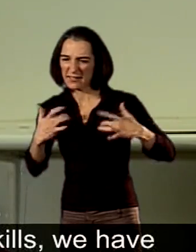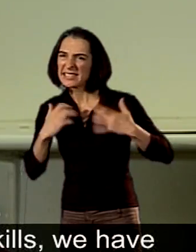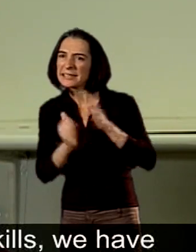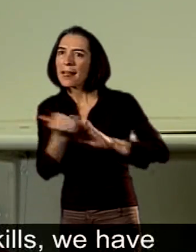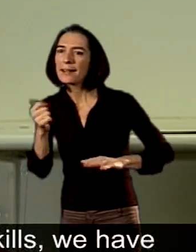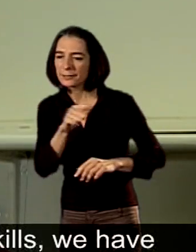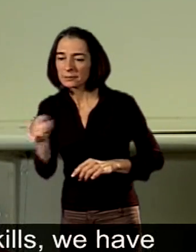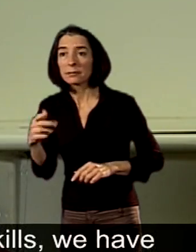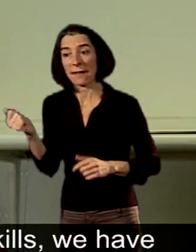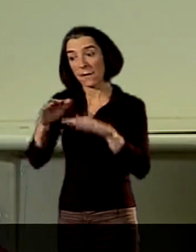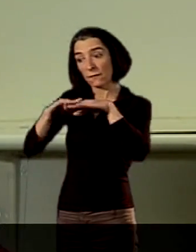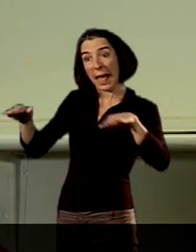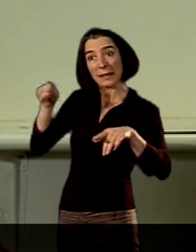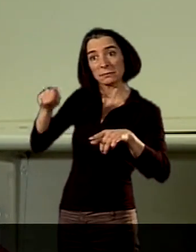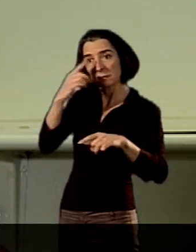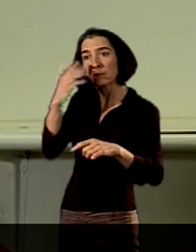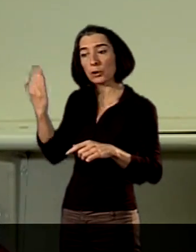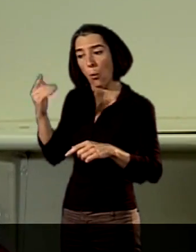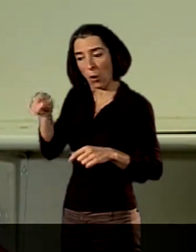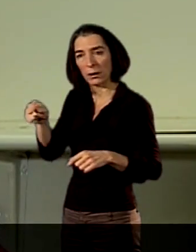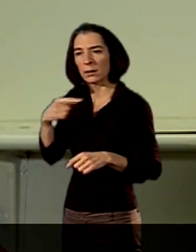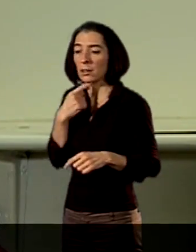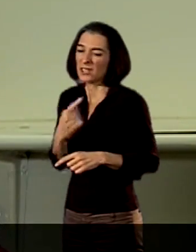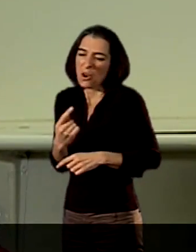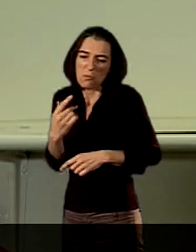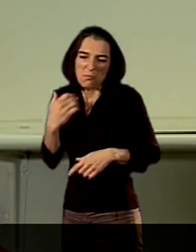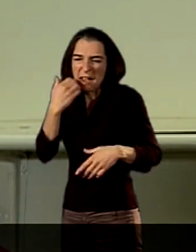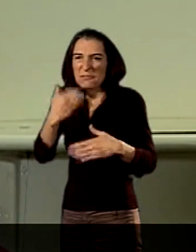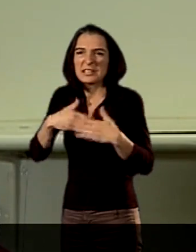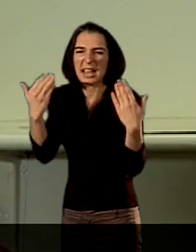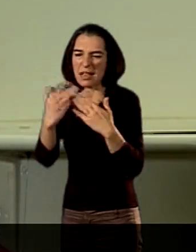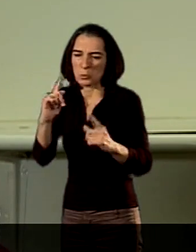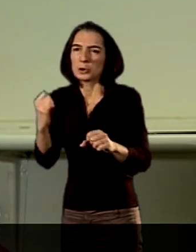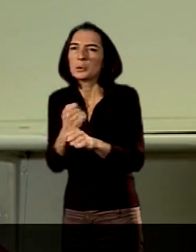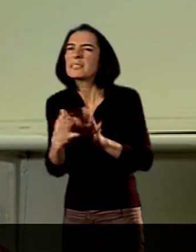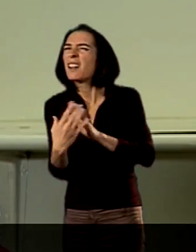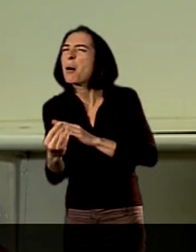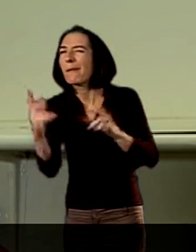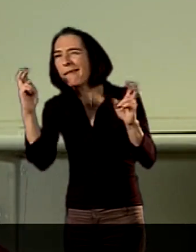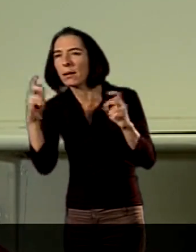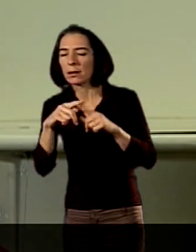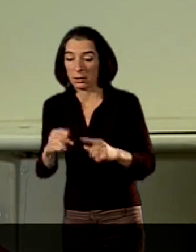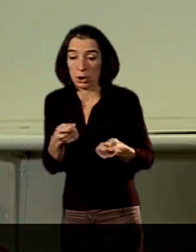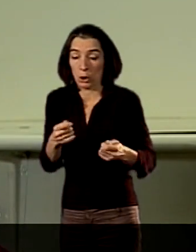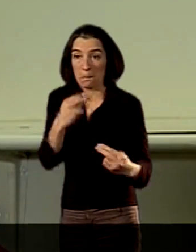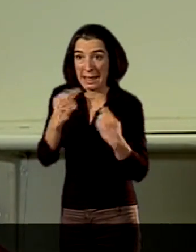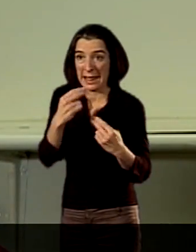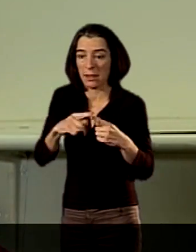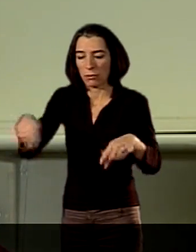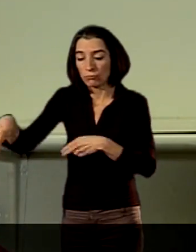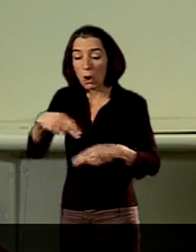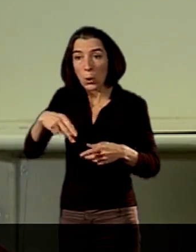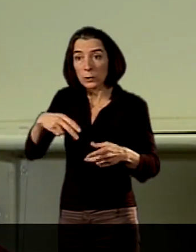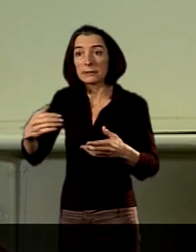school which they can use. So it's general living skills, what we will do each day, making simple meals, road